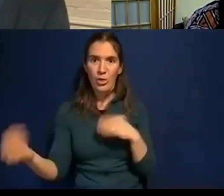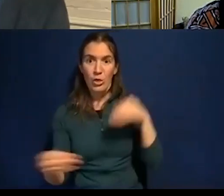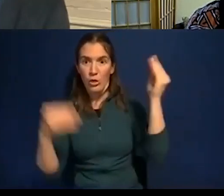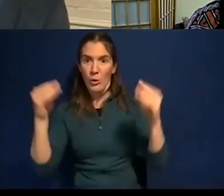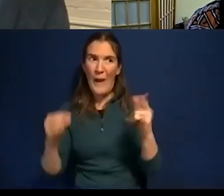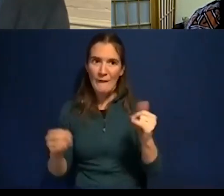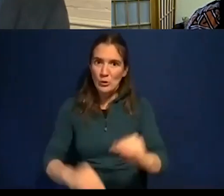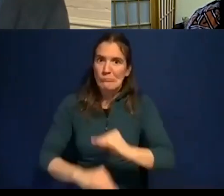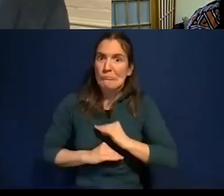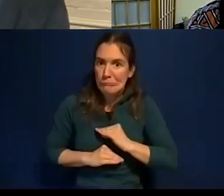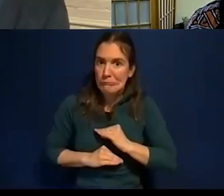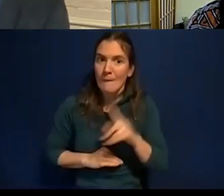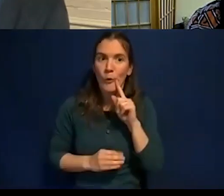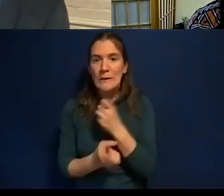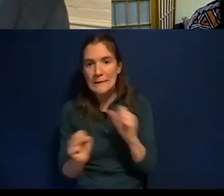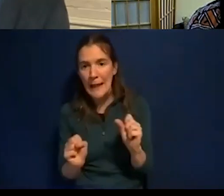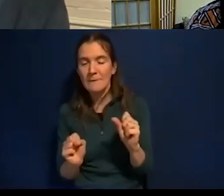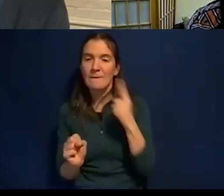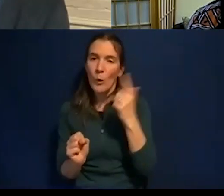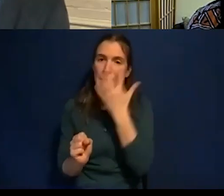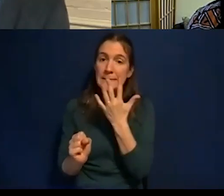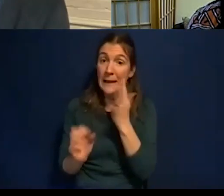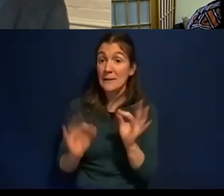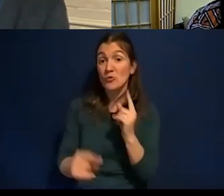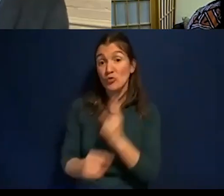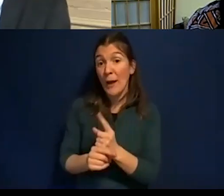is absolutely appropriate.